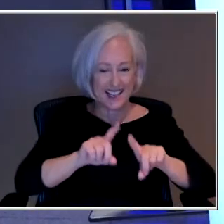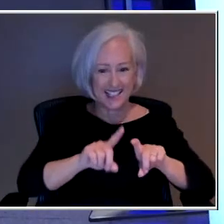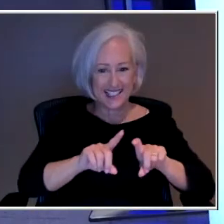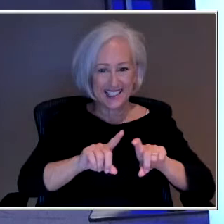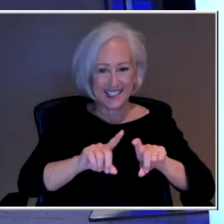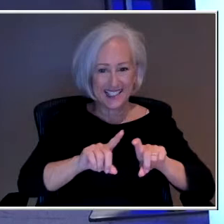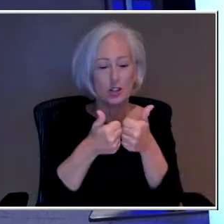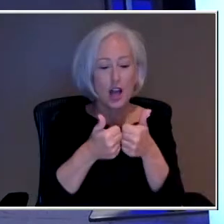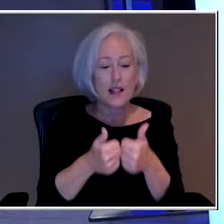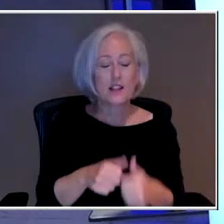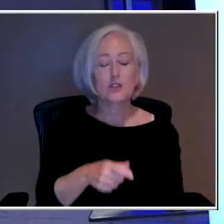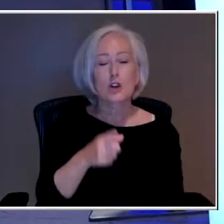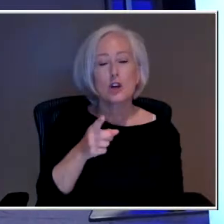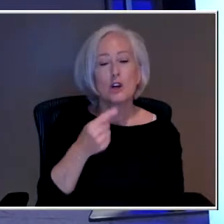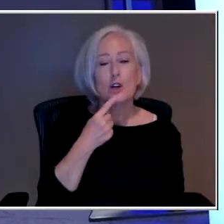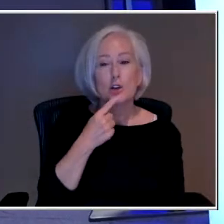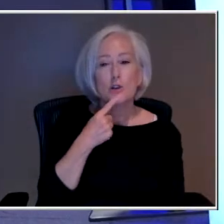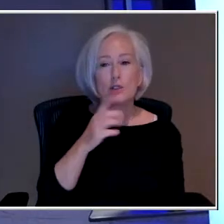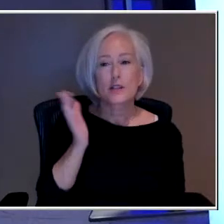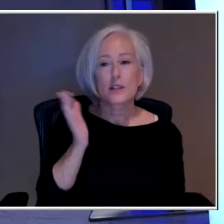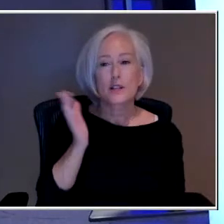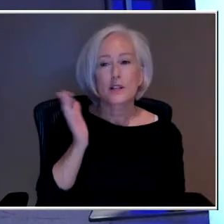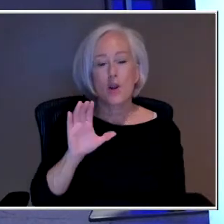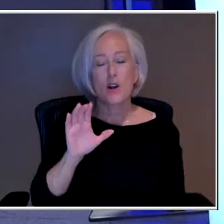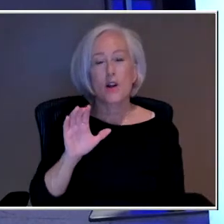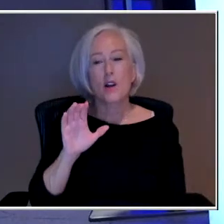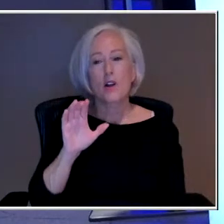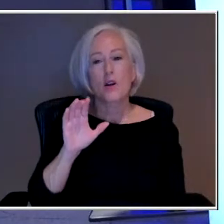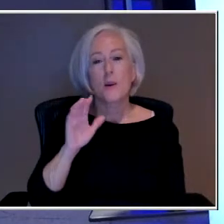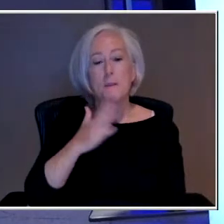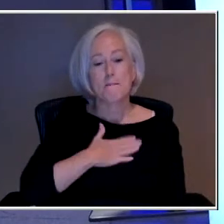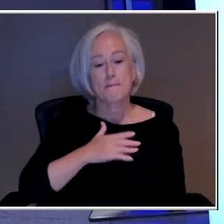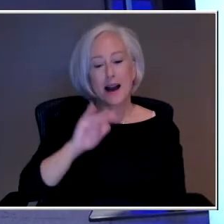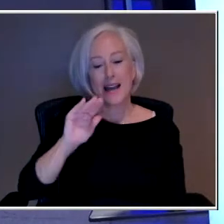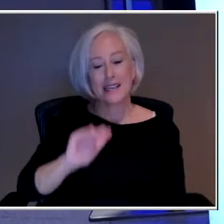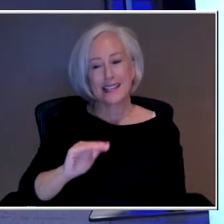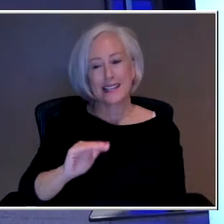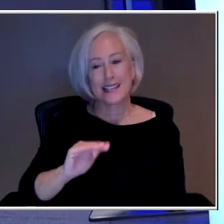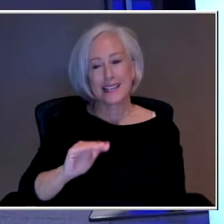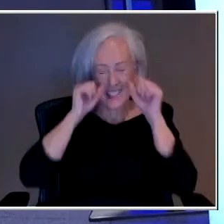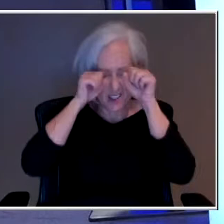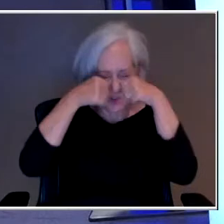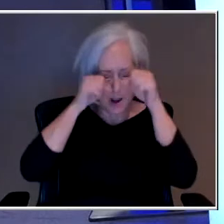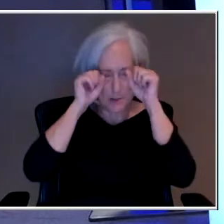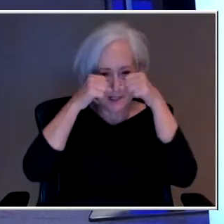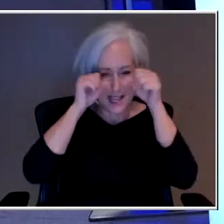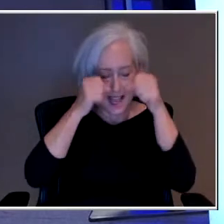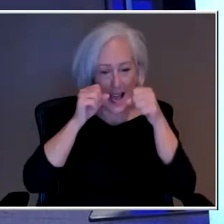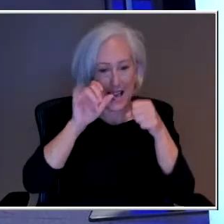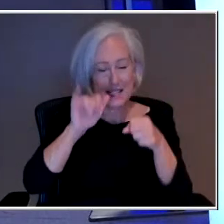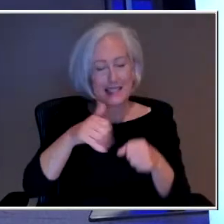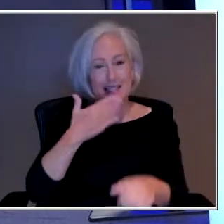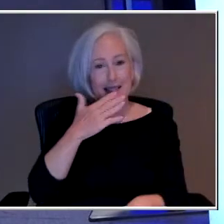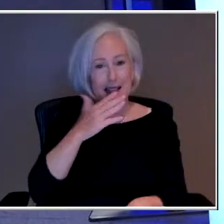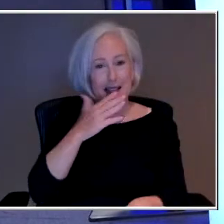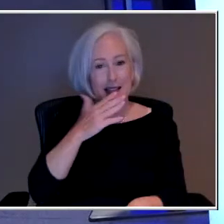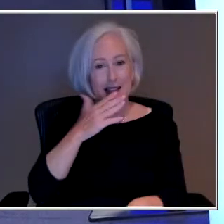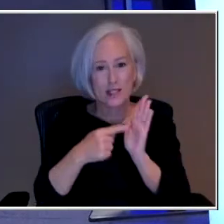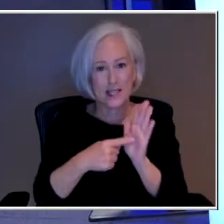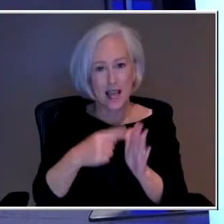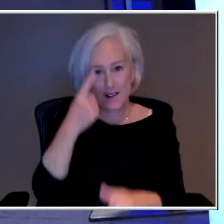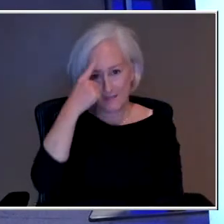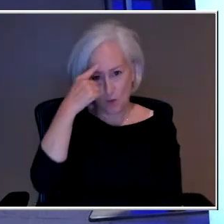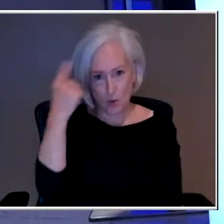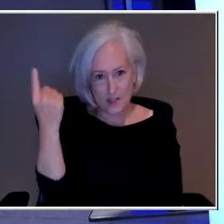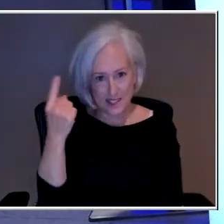mentioned this earlier, but go over this again. Cassandra wants to know, my kid frequently rubs their eyes. Is that bad or a sign? And what are some of those